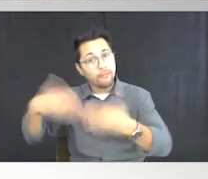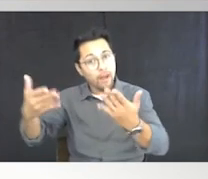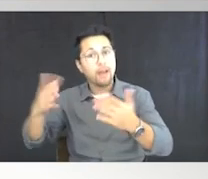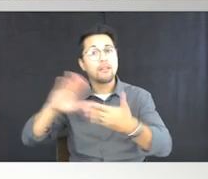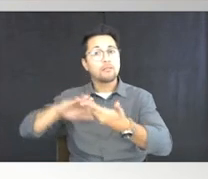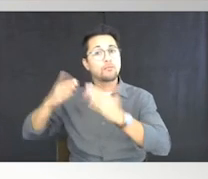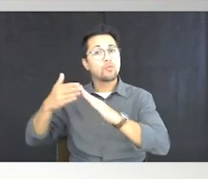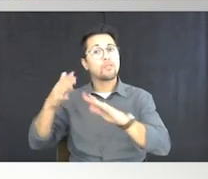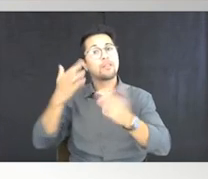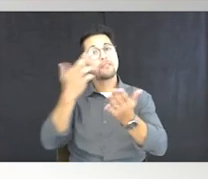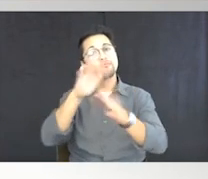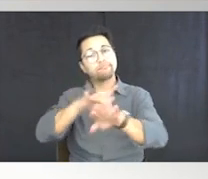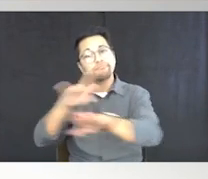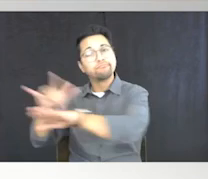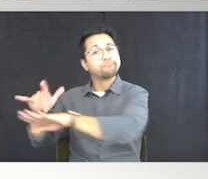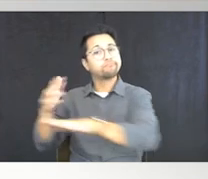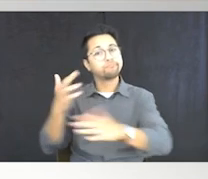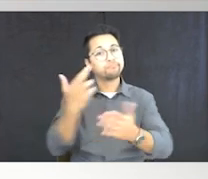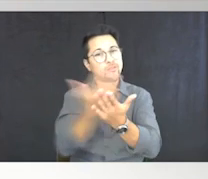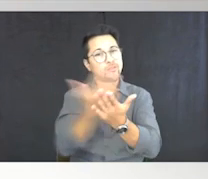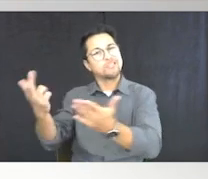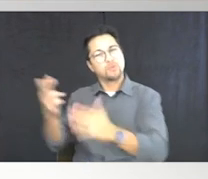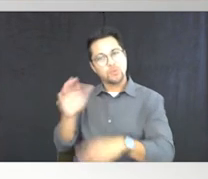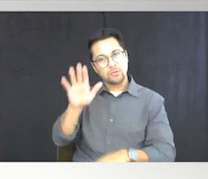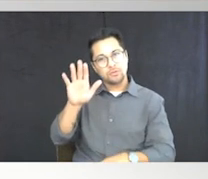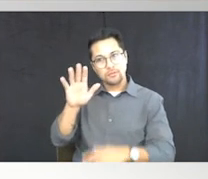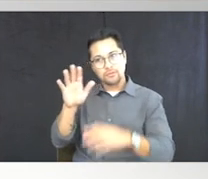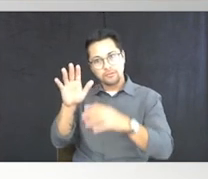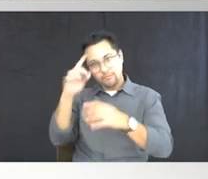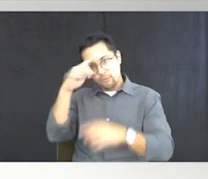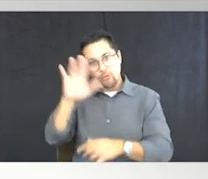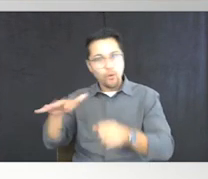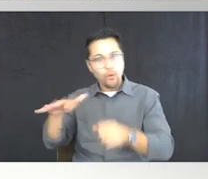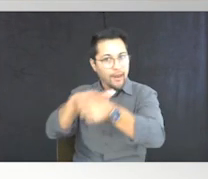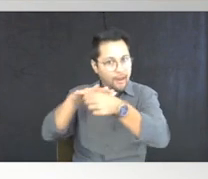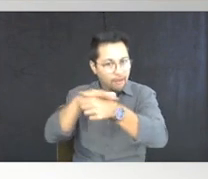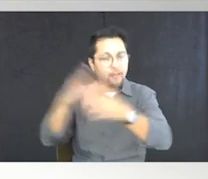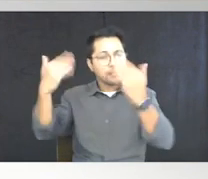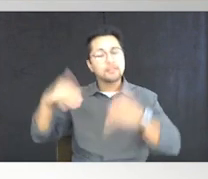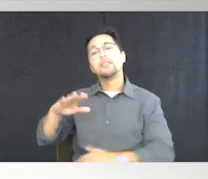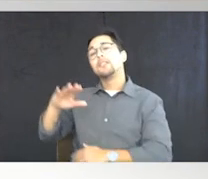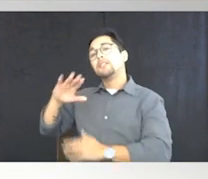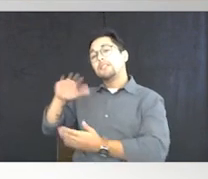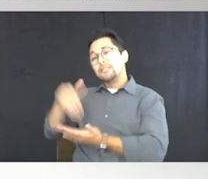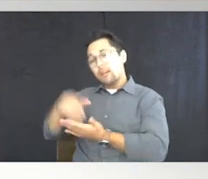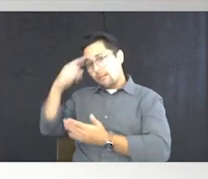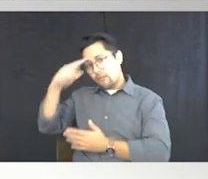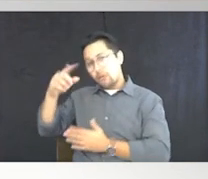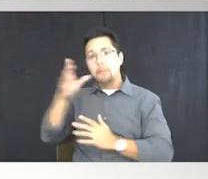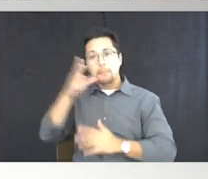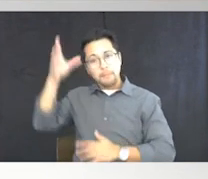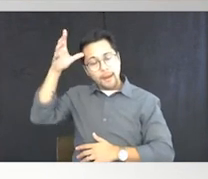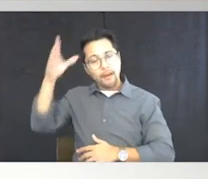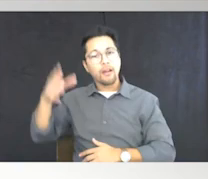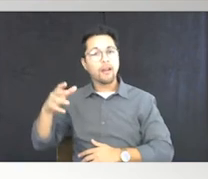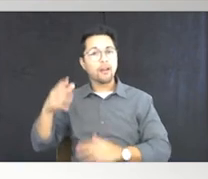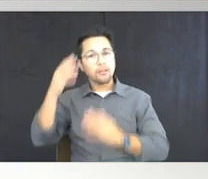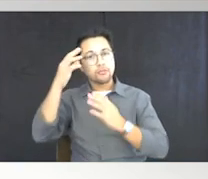your area. The next one is the Center for Parent Information and Resources, the Parent Center